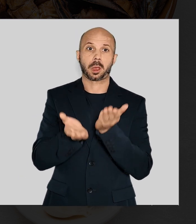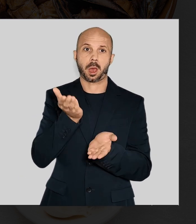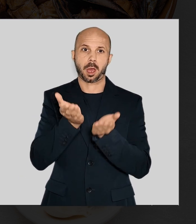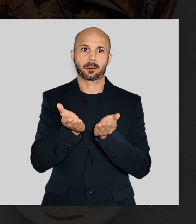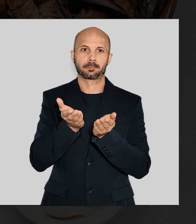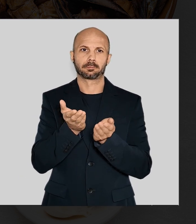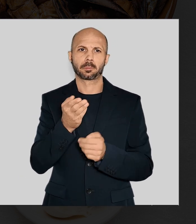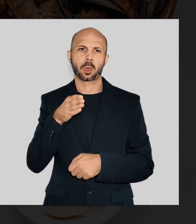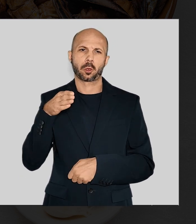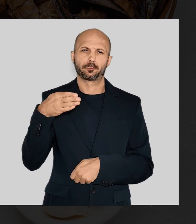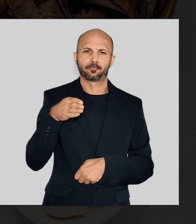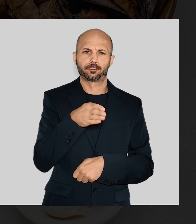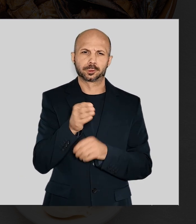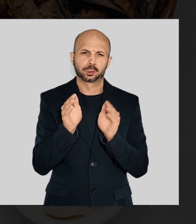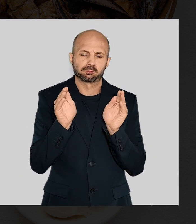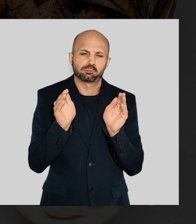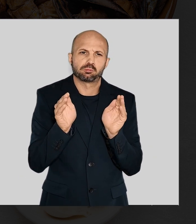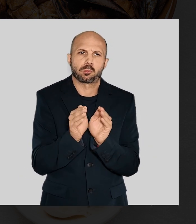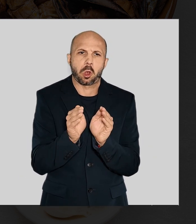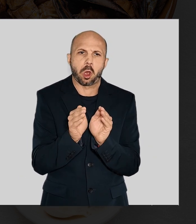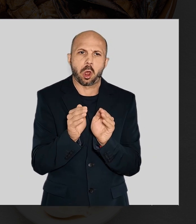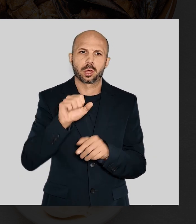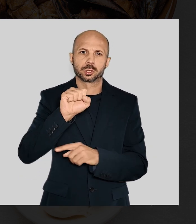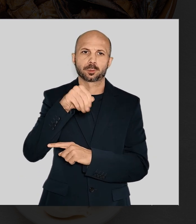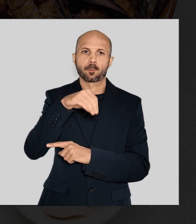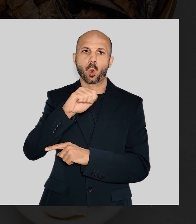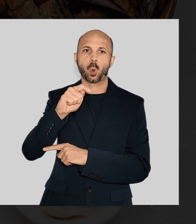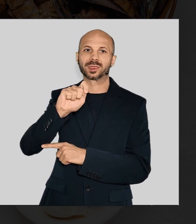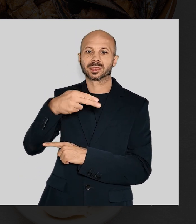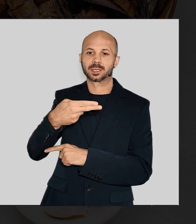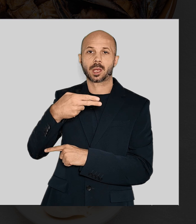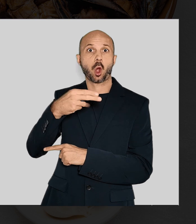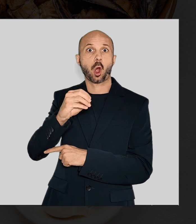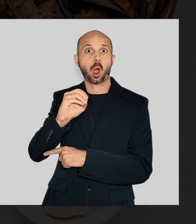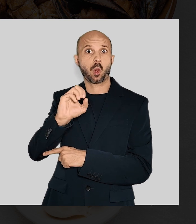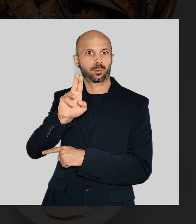400 grams of small smooth houndfish,